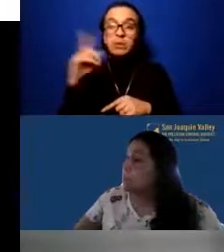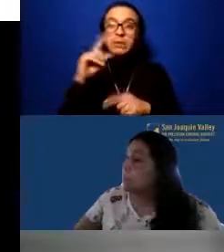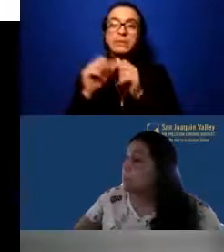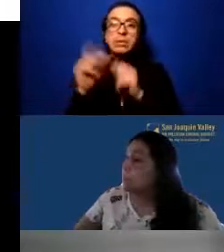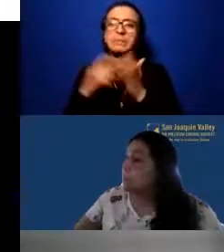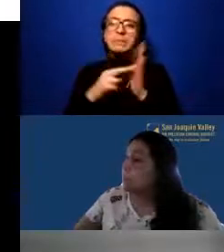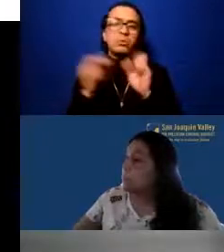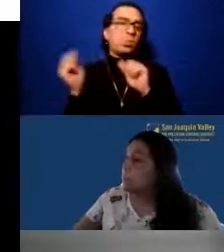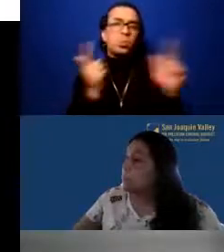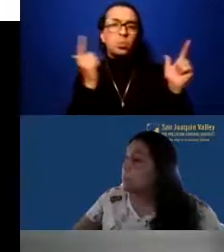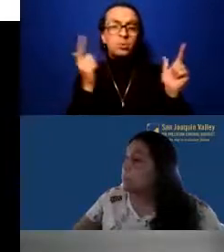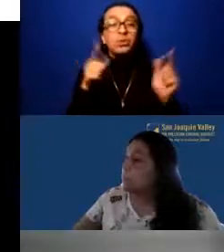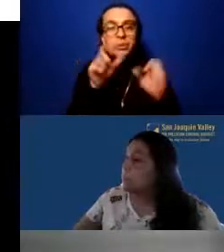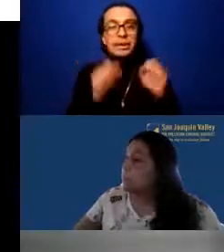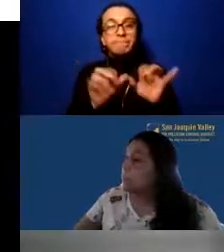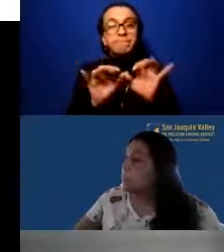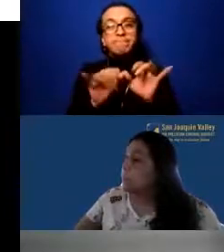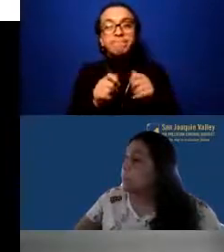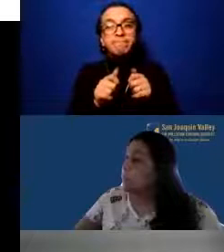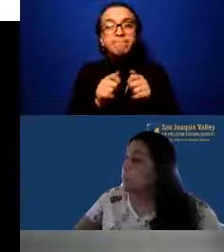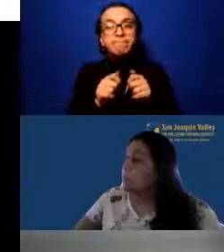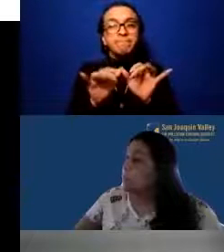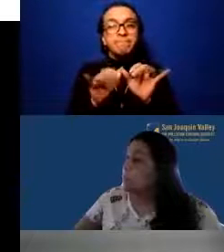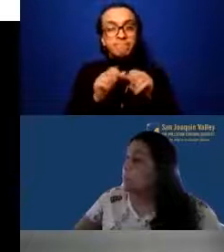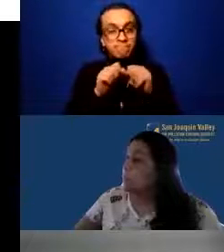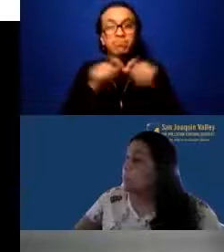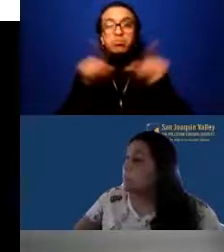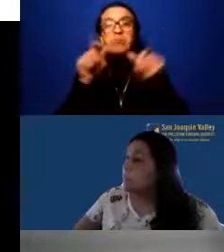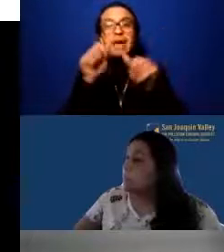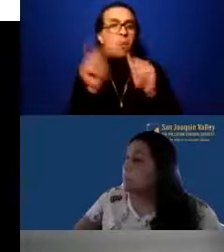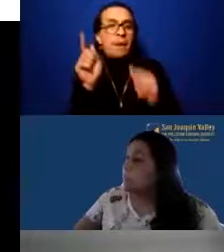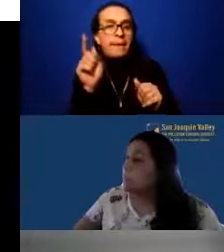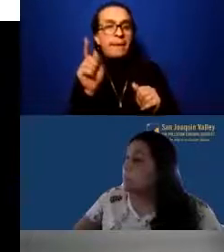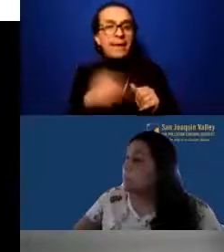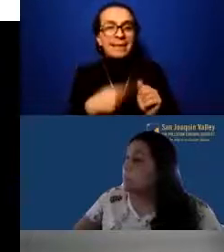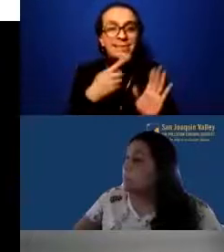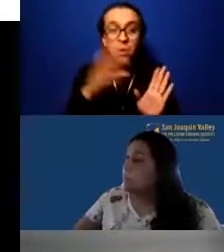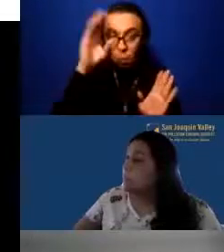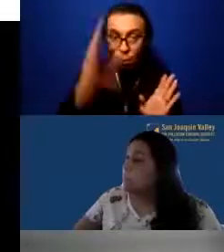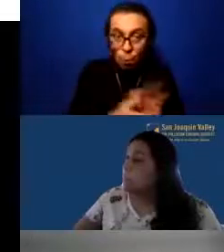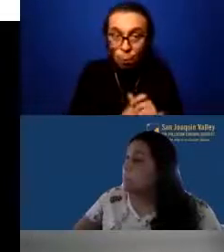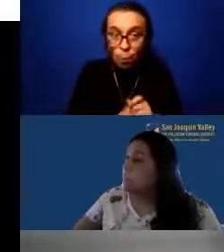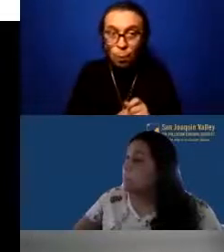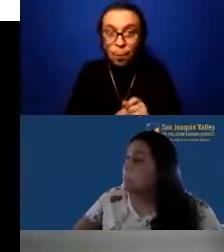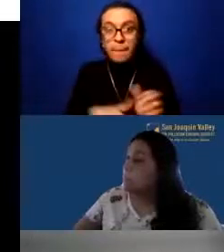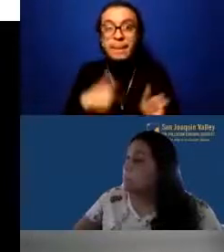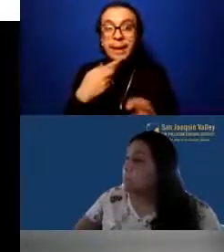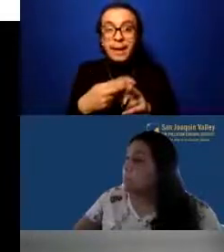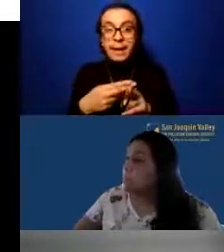You're going to be able to send a message to everyone. So here I'm going to put hello. My name